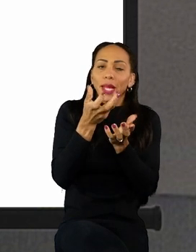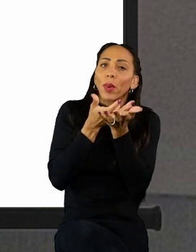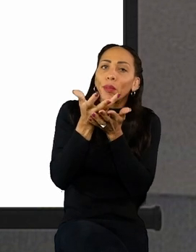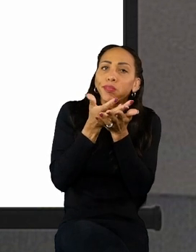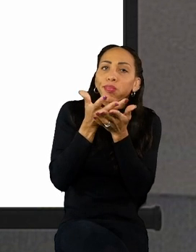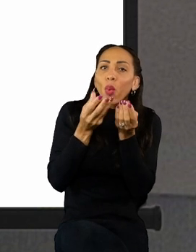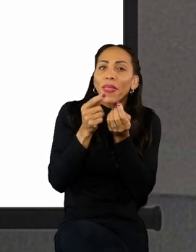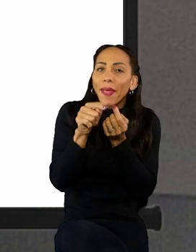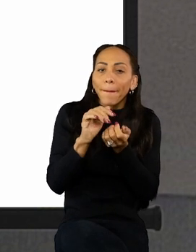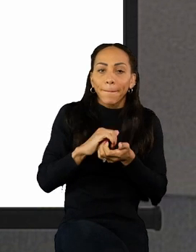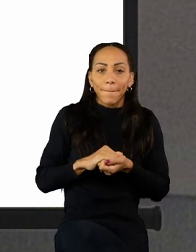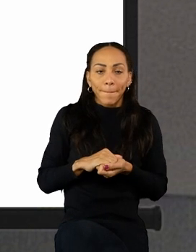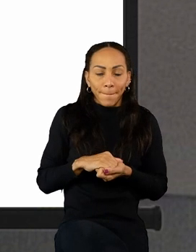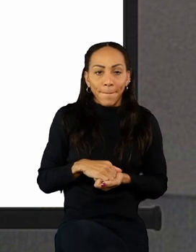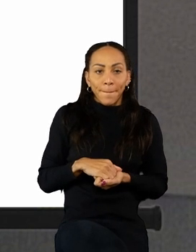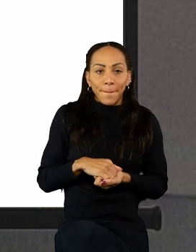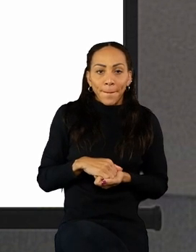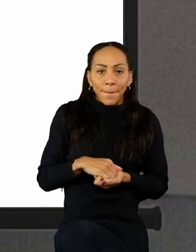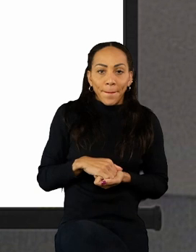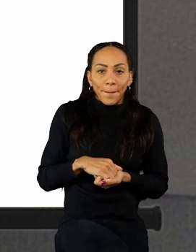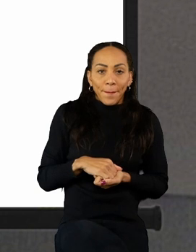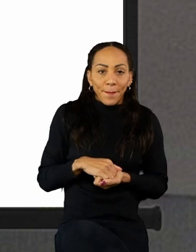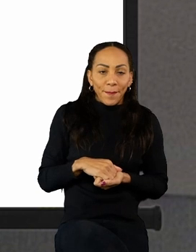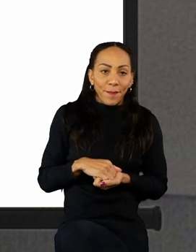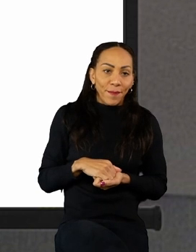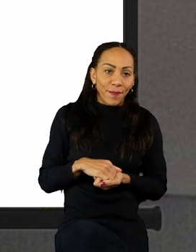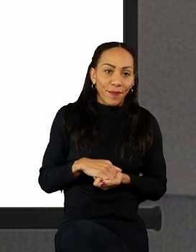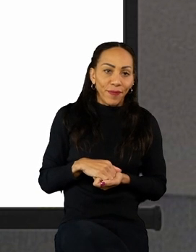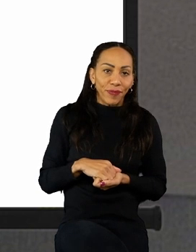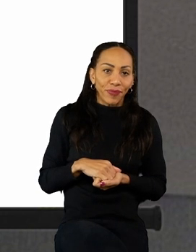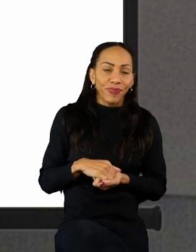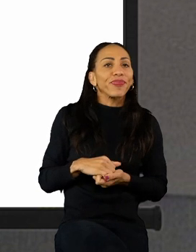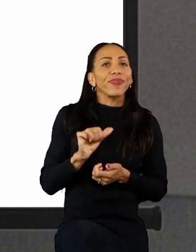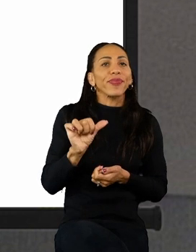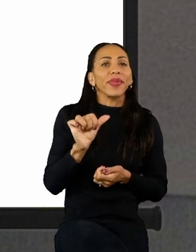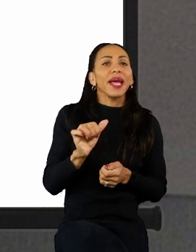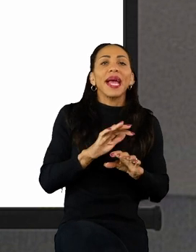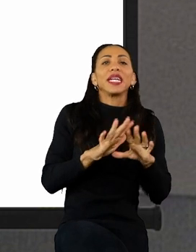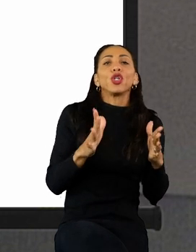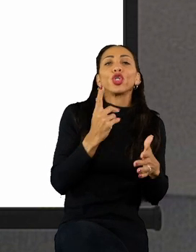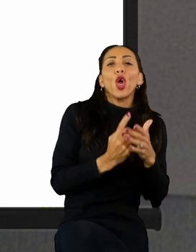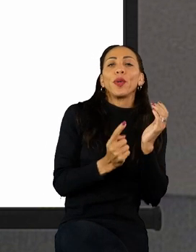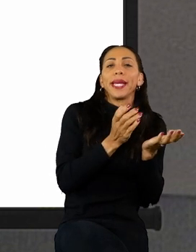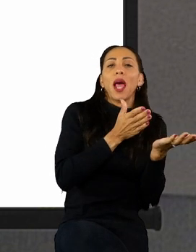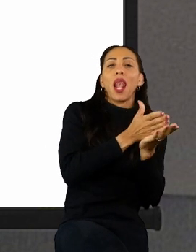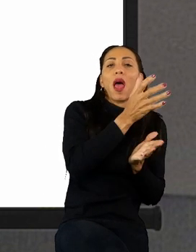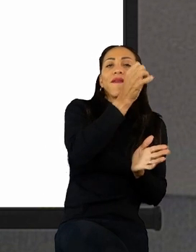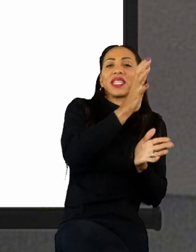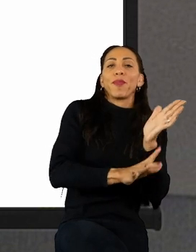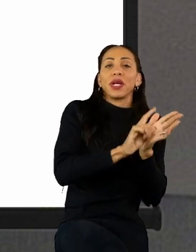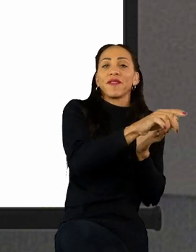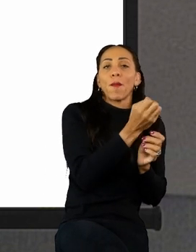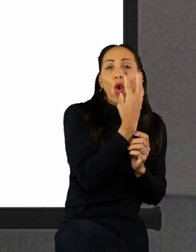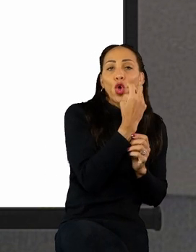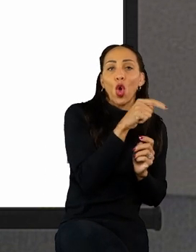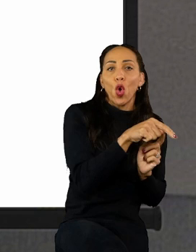into the project. Mm-hmm. I think also, Morna, it's true that we're not thinking about it just as a live experience in Hong Kong. There's